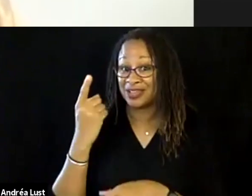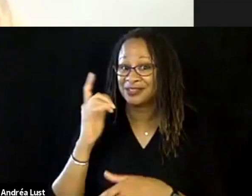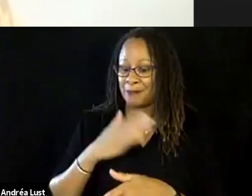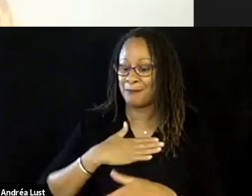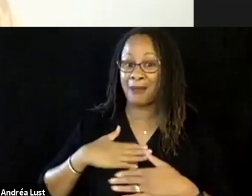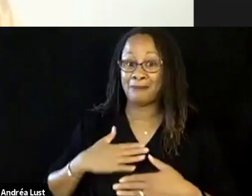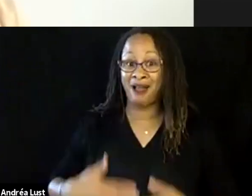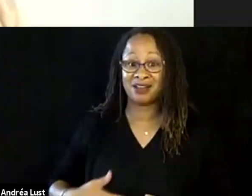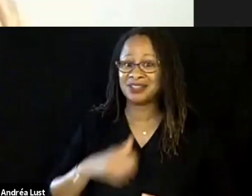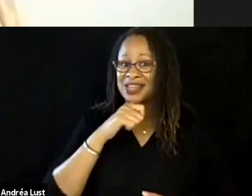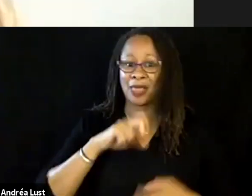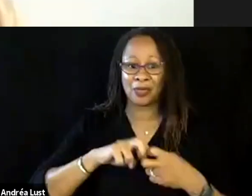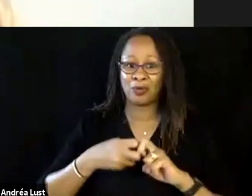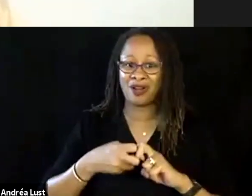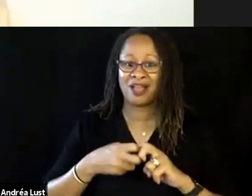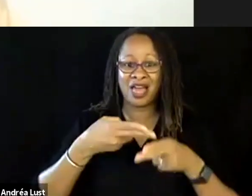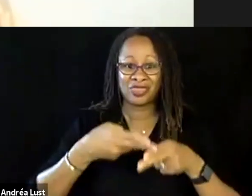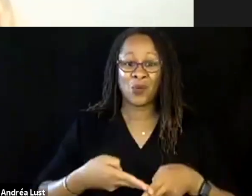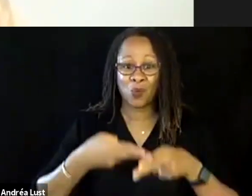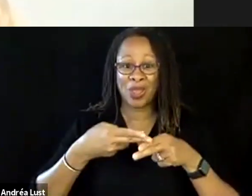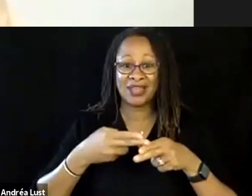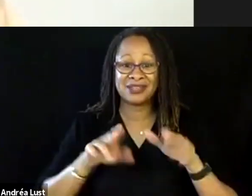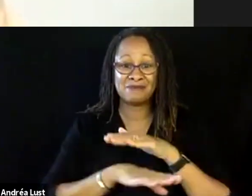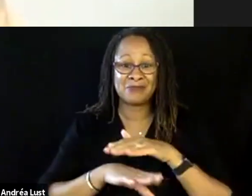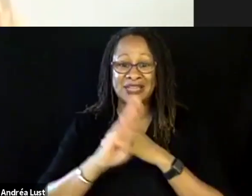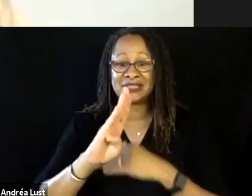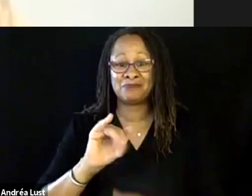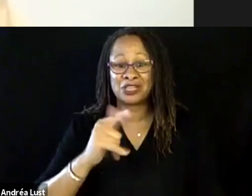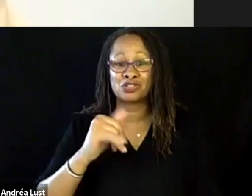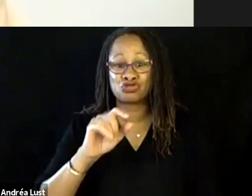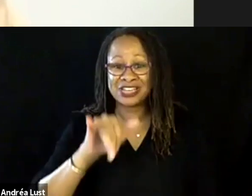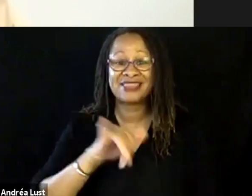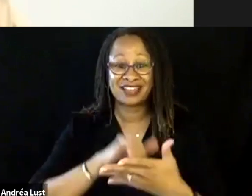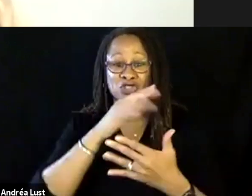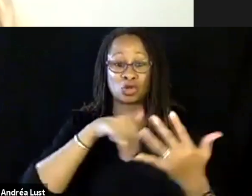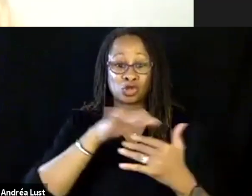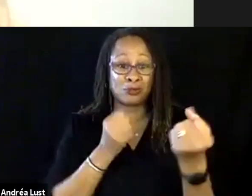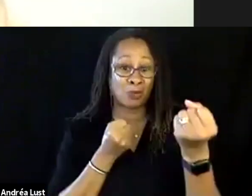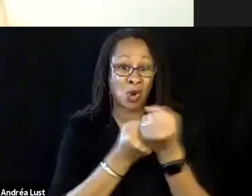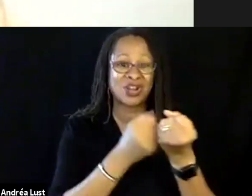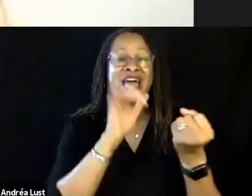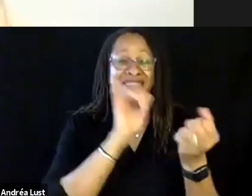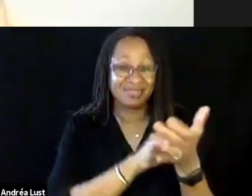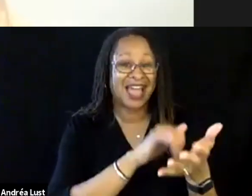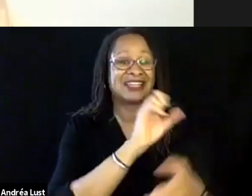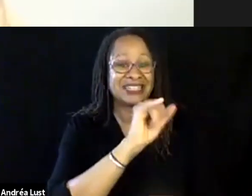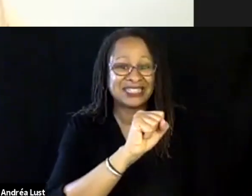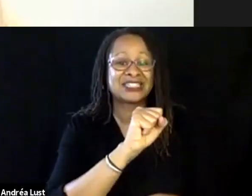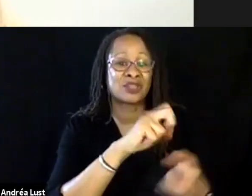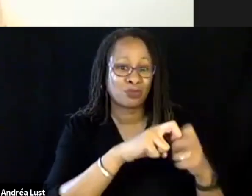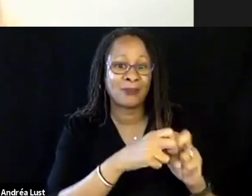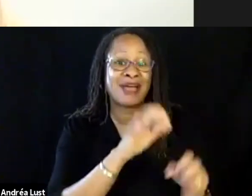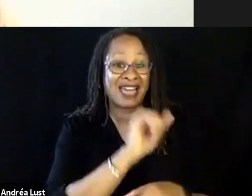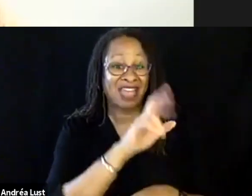is not the problem, that weight-based bigotry, which is socially promoted, is. And that reframe is really